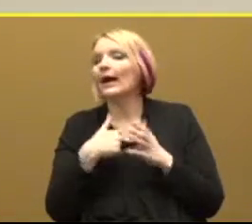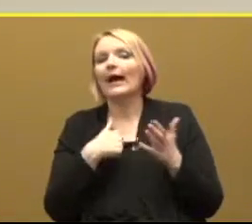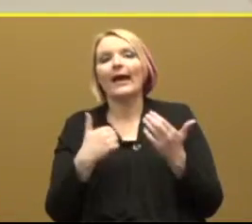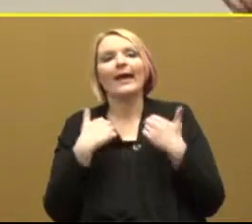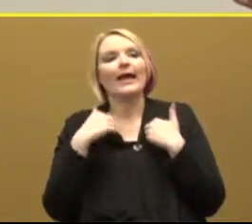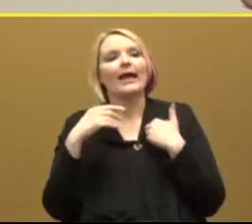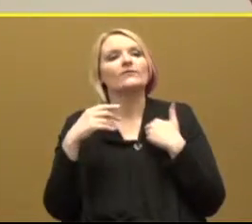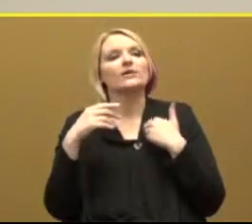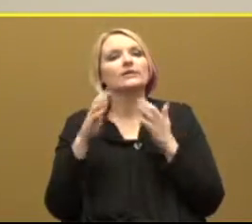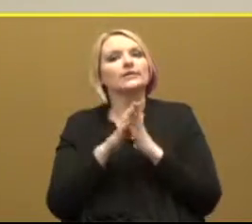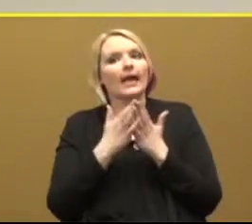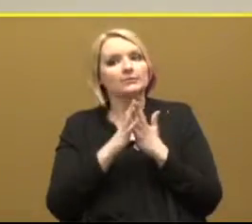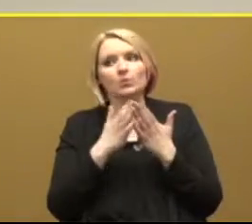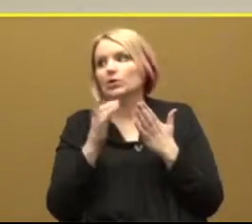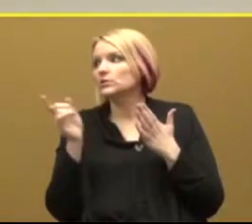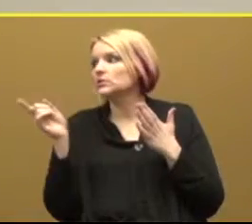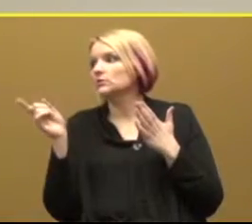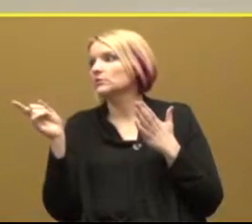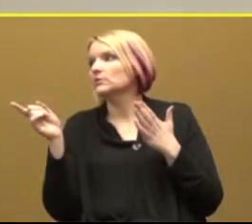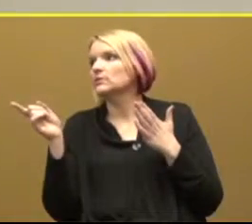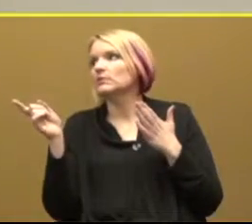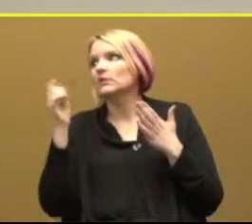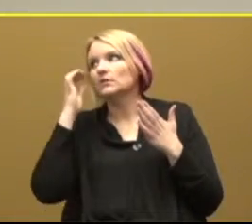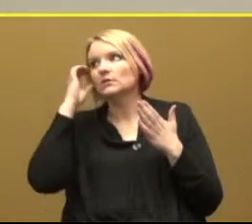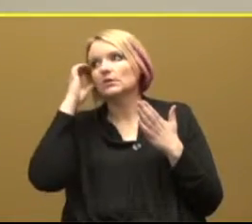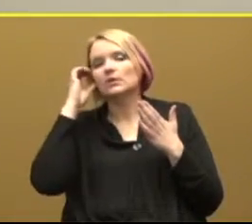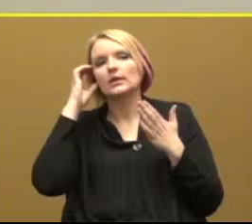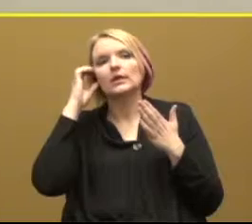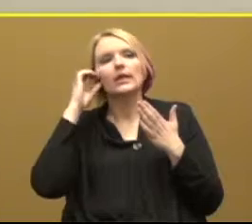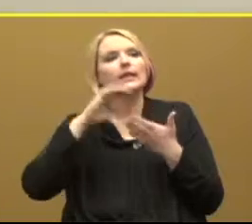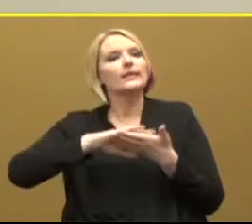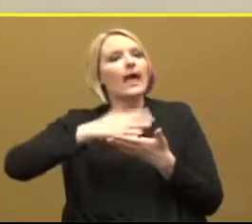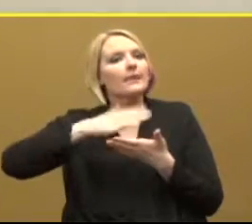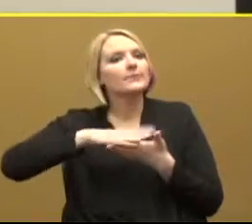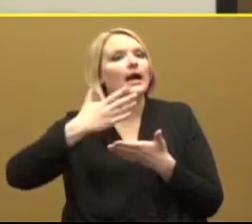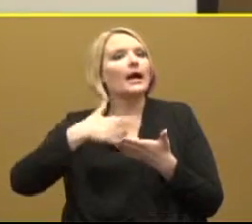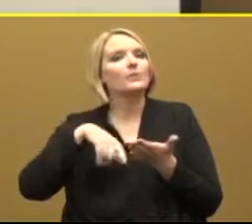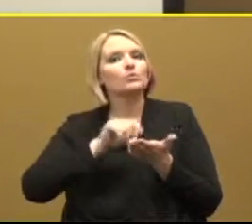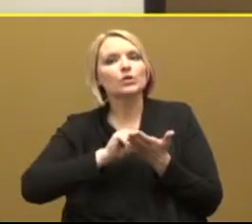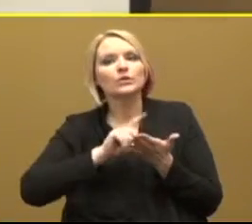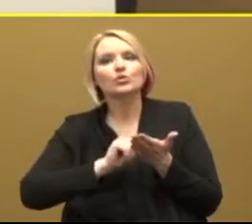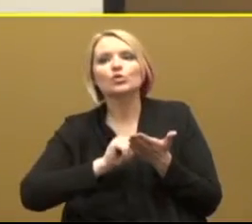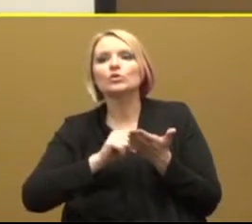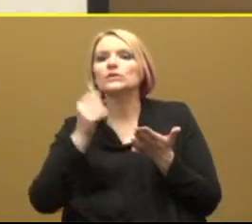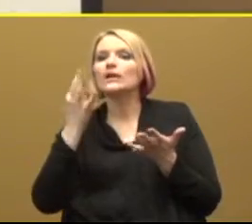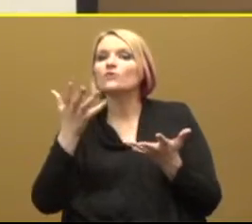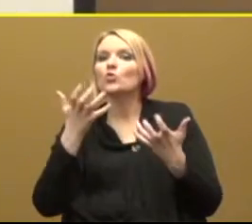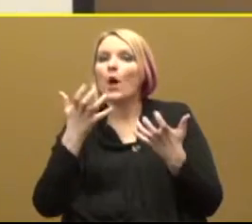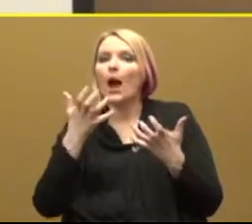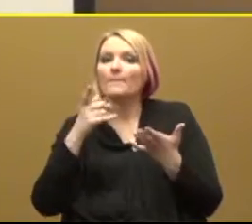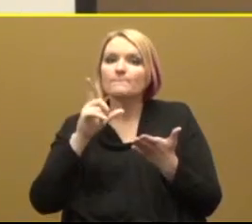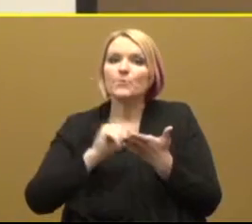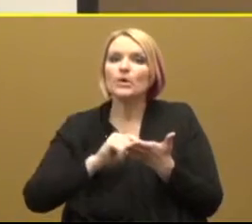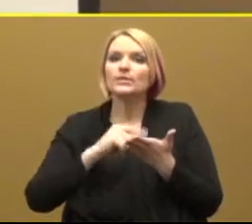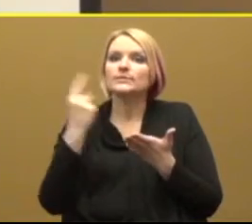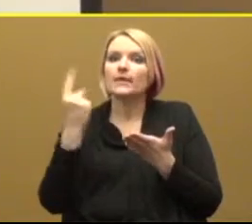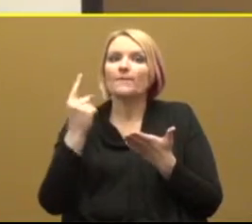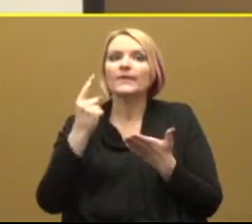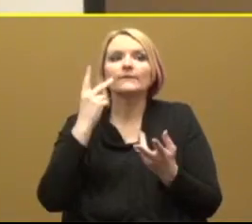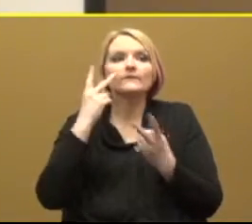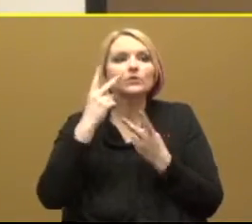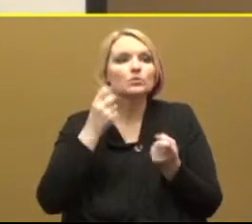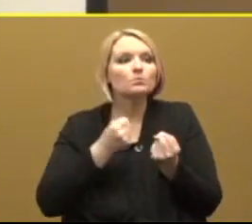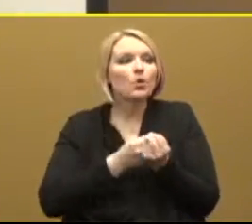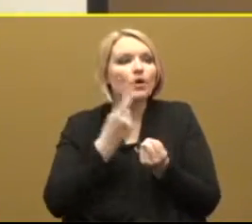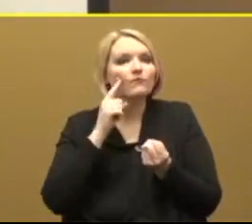have PECS books up here. I have laptops and printers. If anyone would like to print some visual